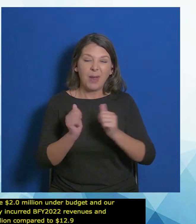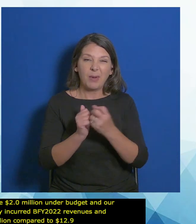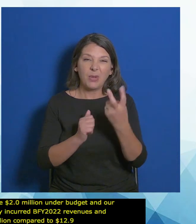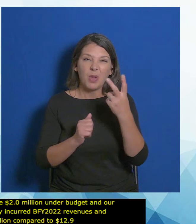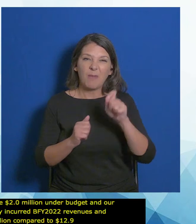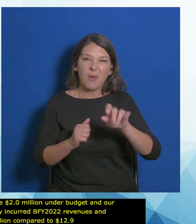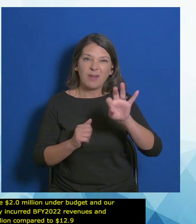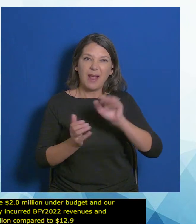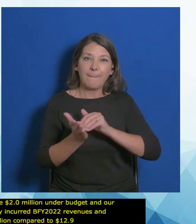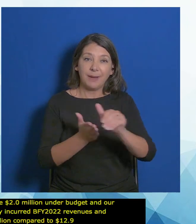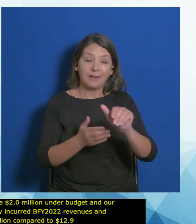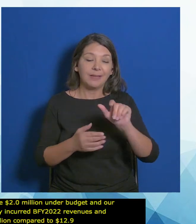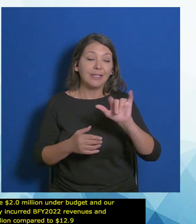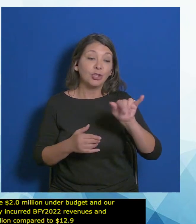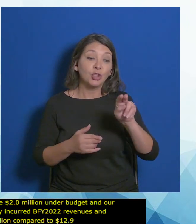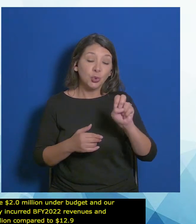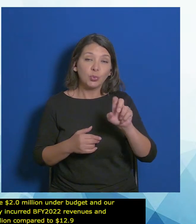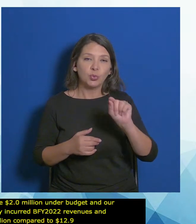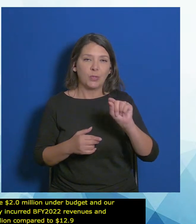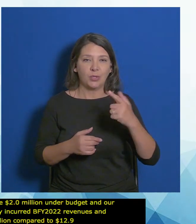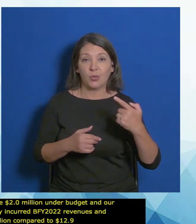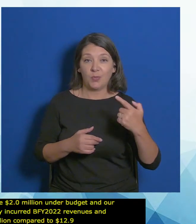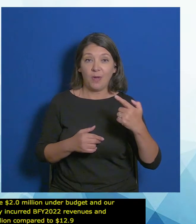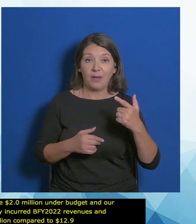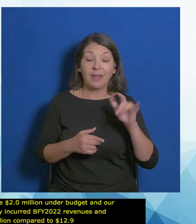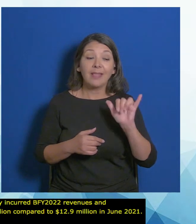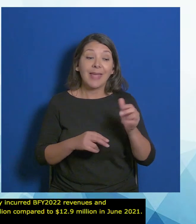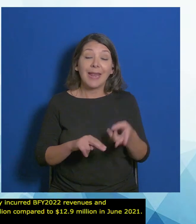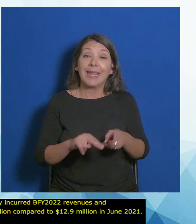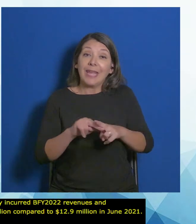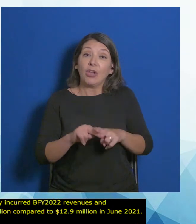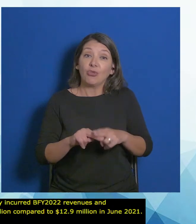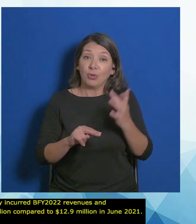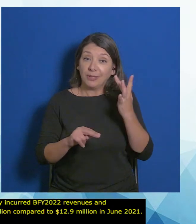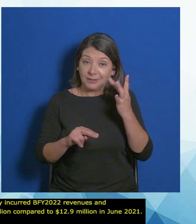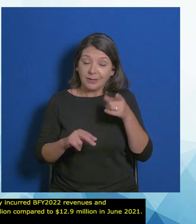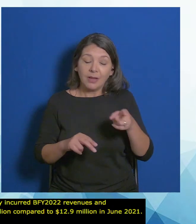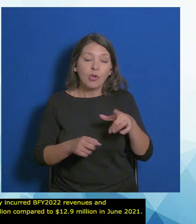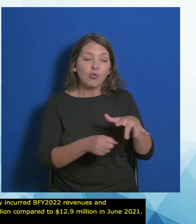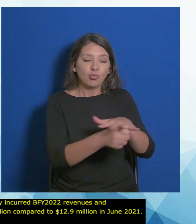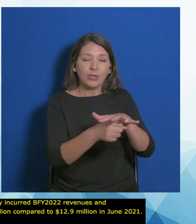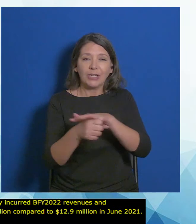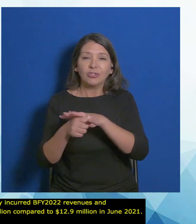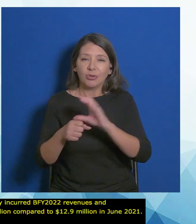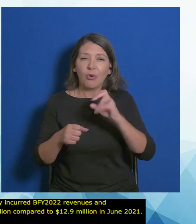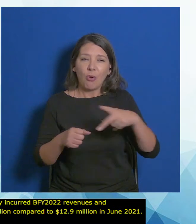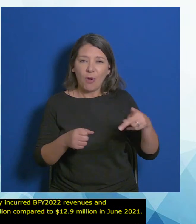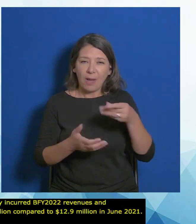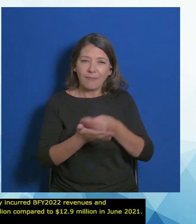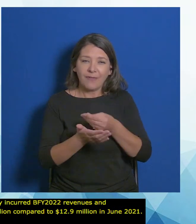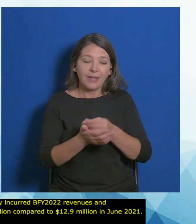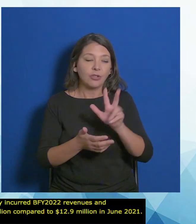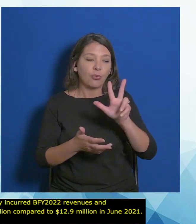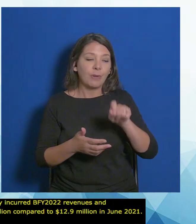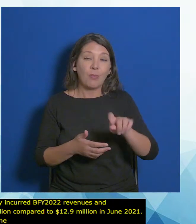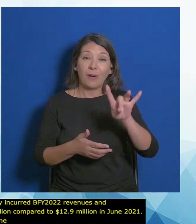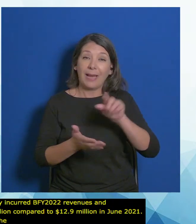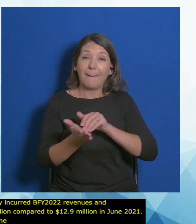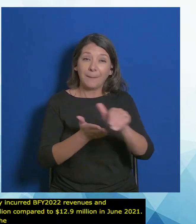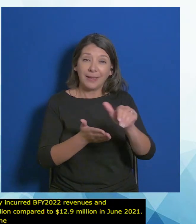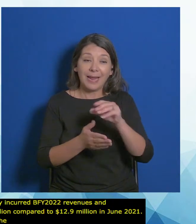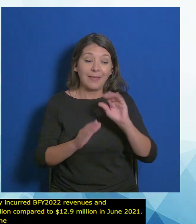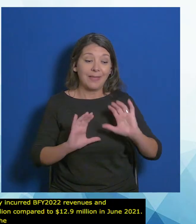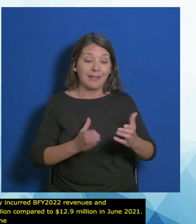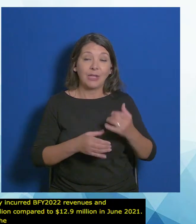$12.9 million in June 2021. The main increase is in the regional cooperative funds of $3.8 million and the